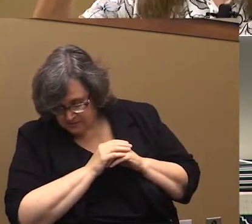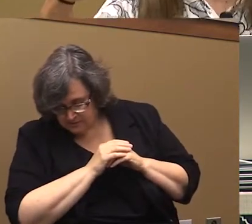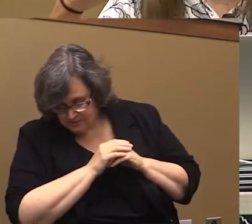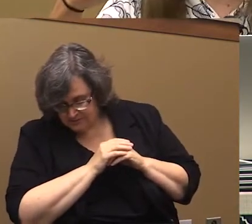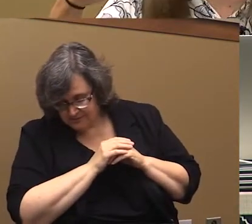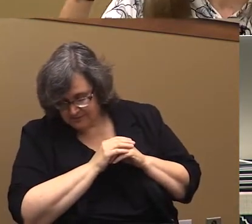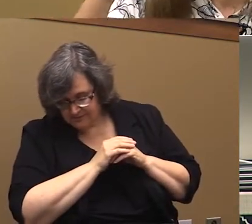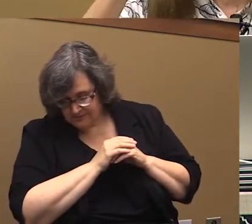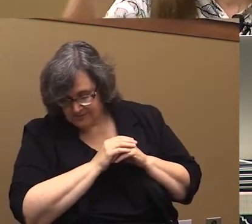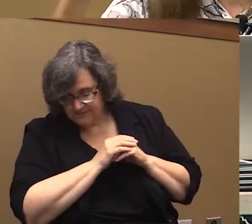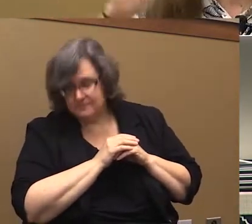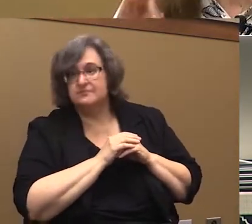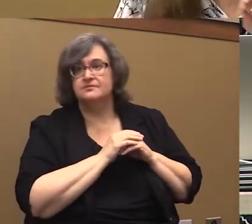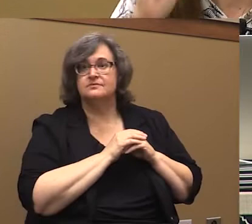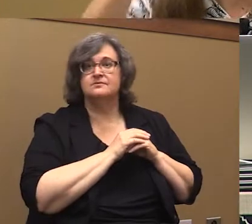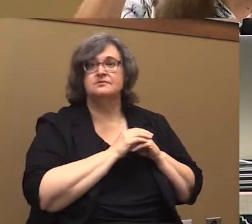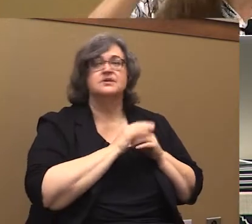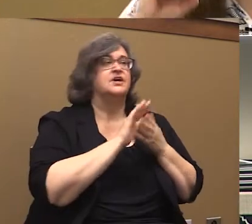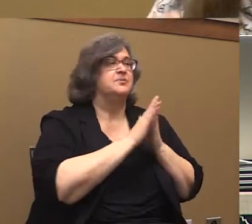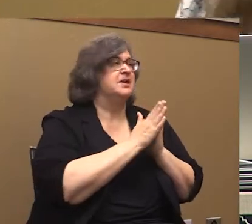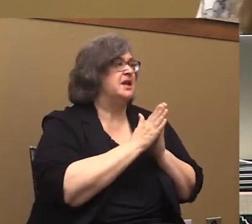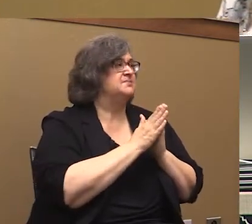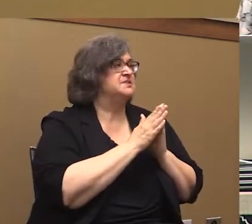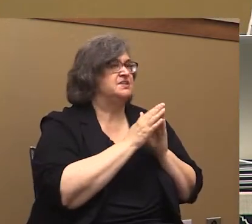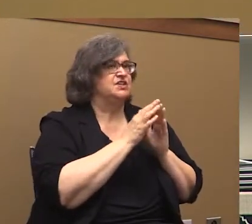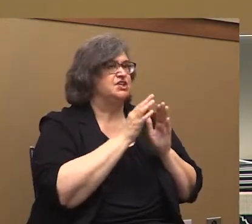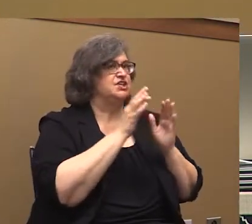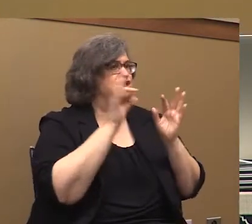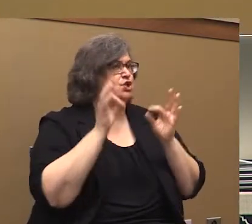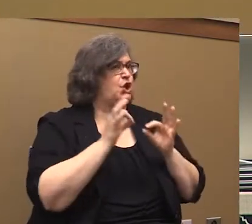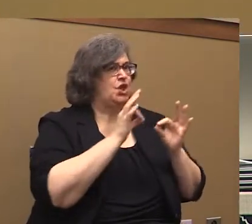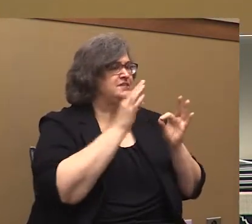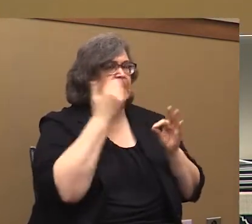it pops into little circles?